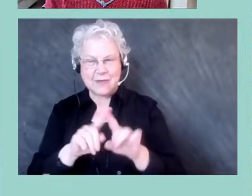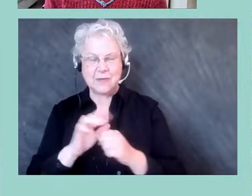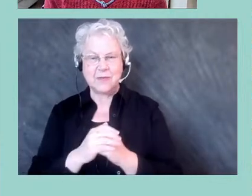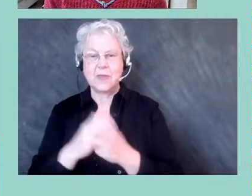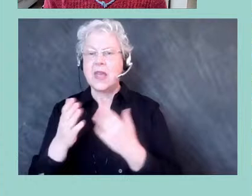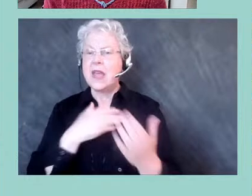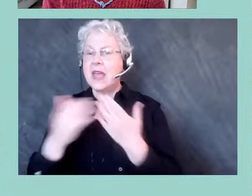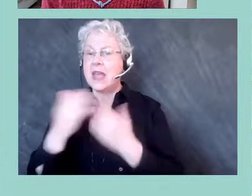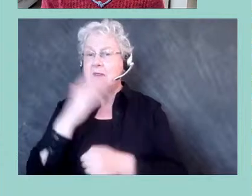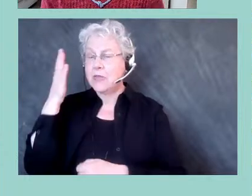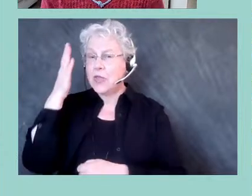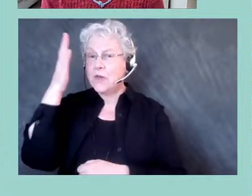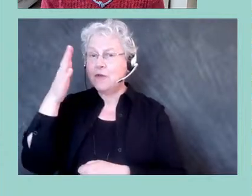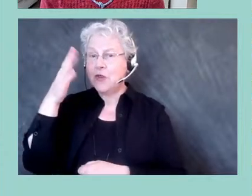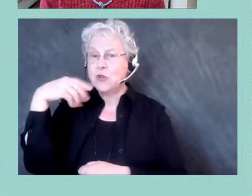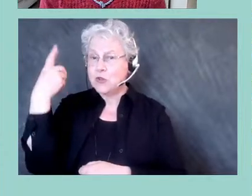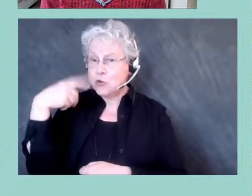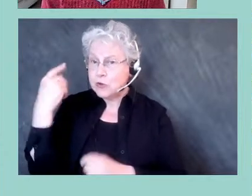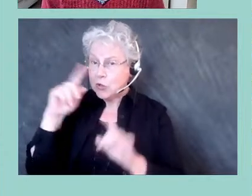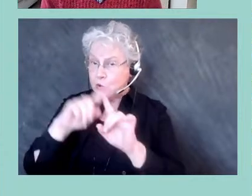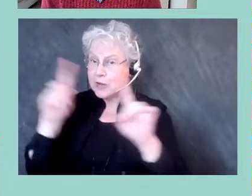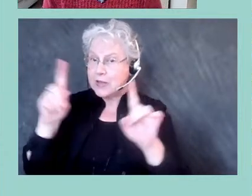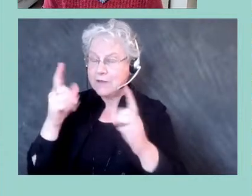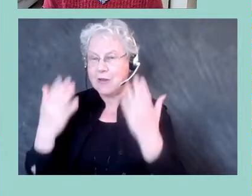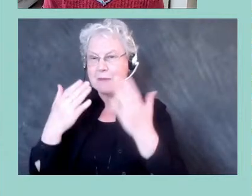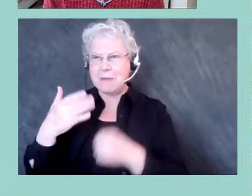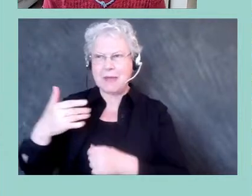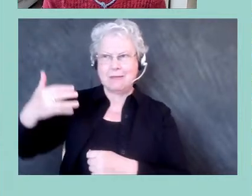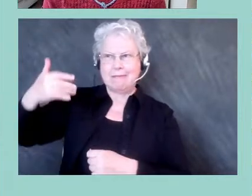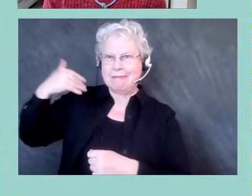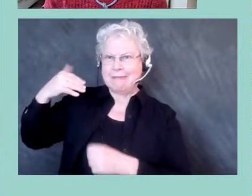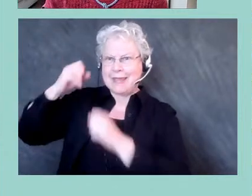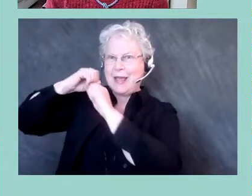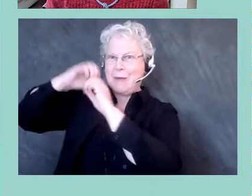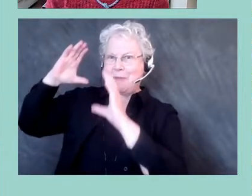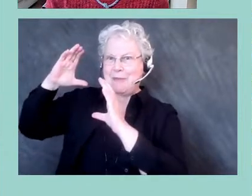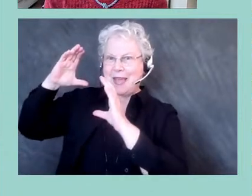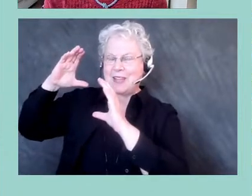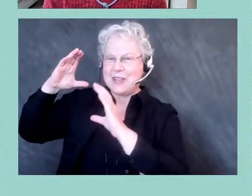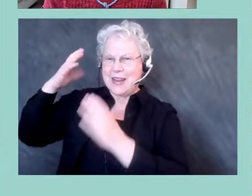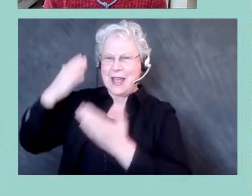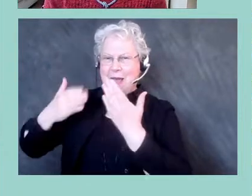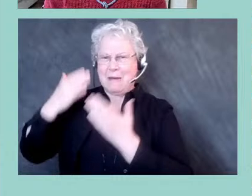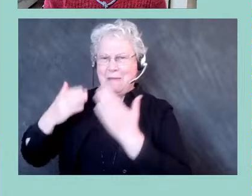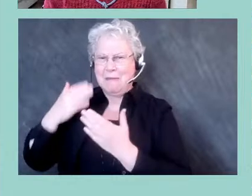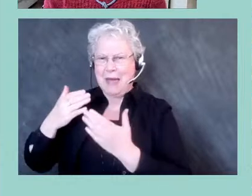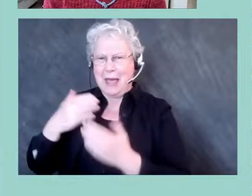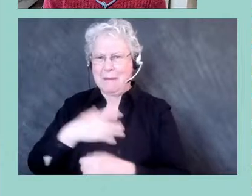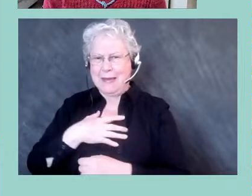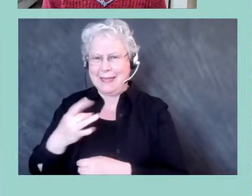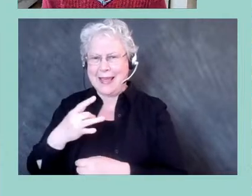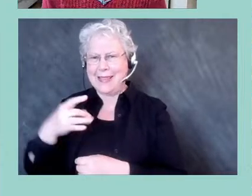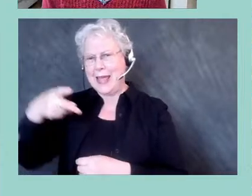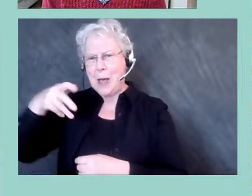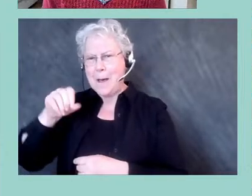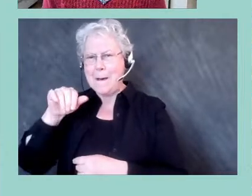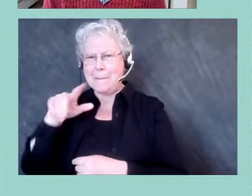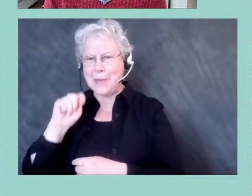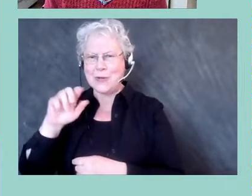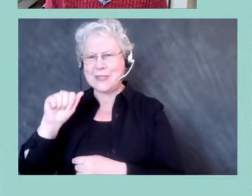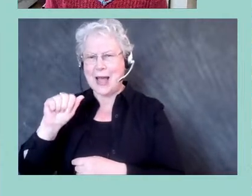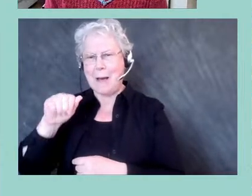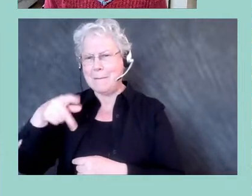imagined, unless they were into post-apocalyptic dystopian thrillers, their work inspires